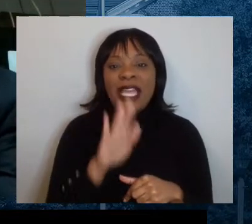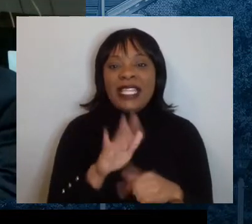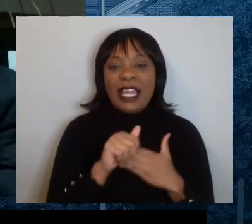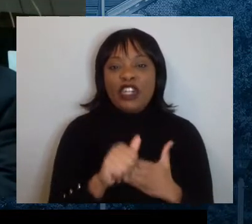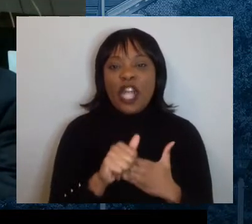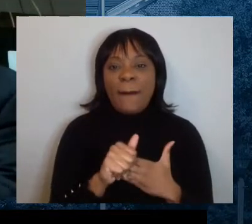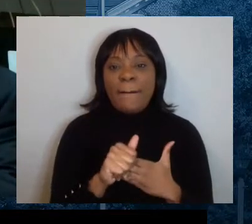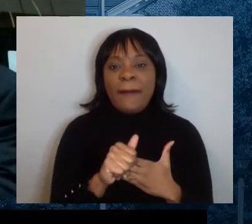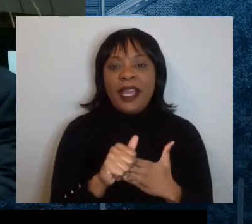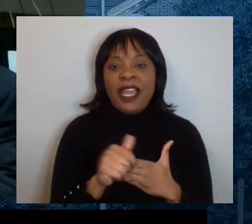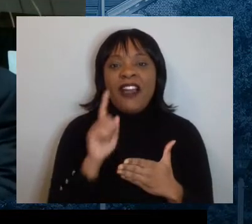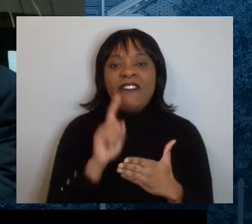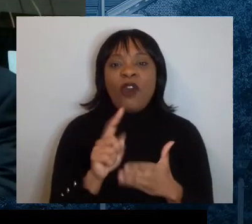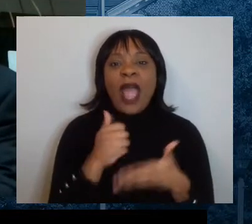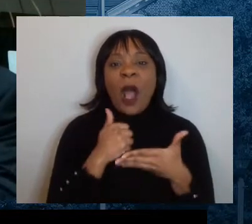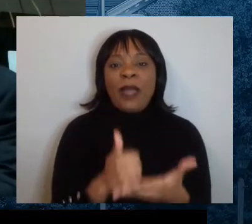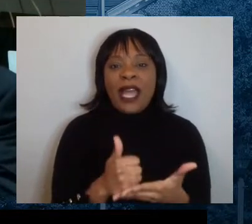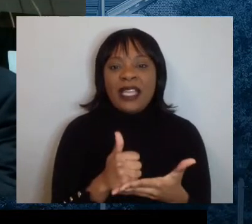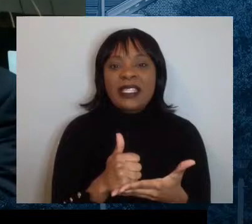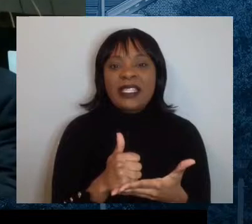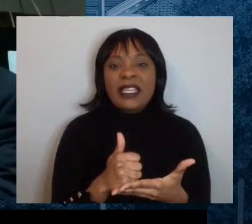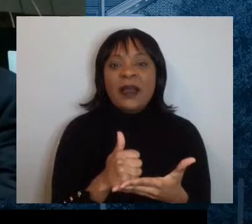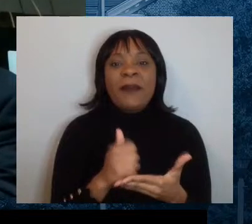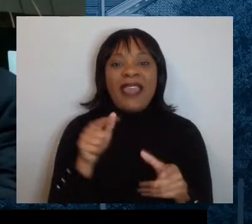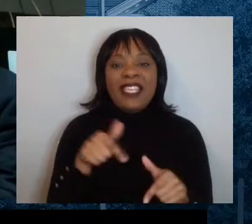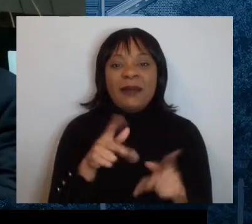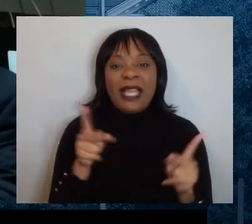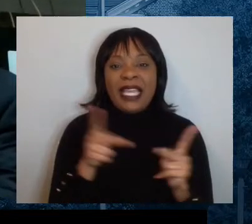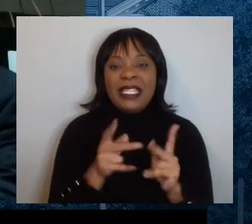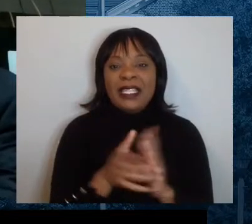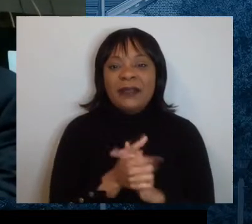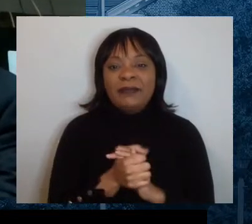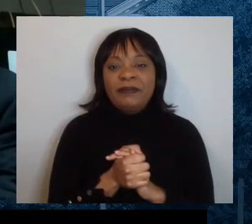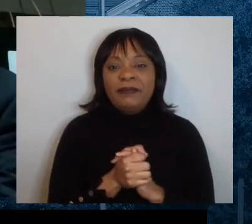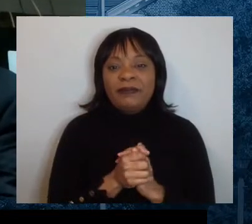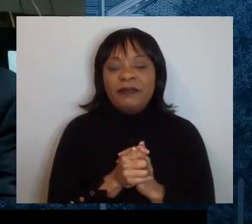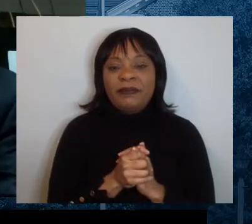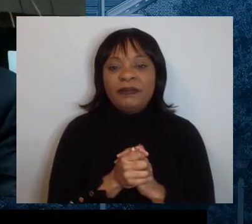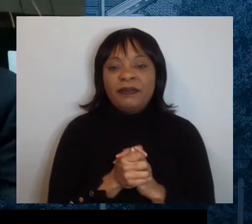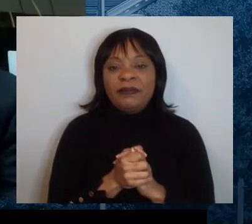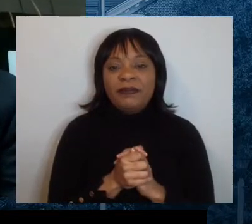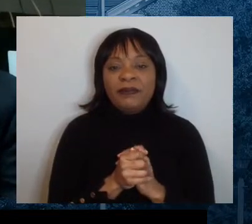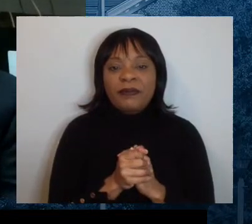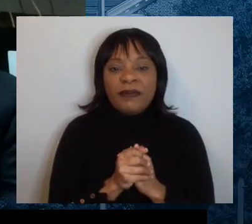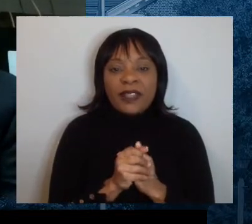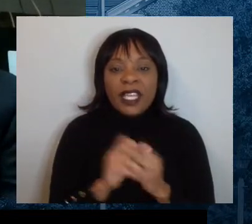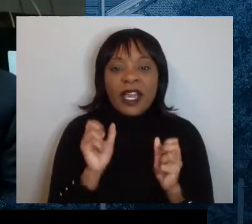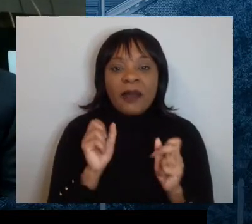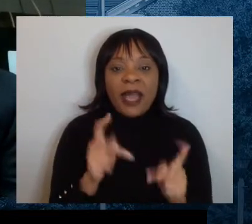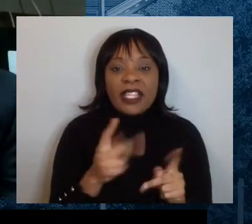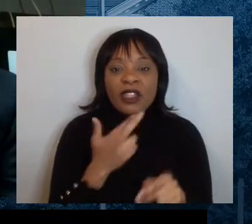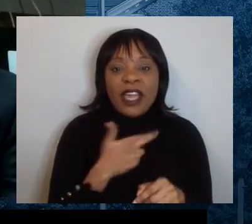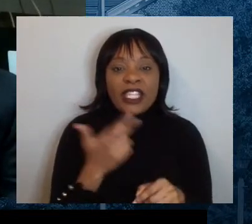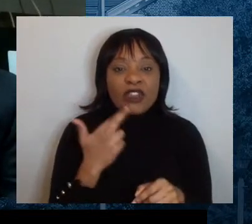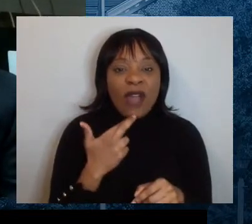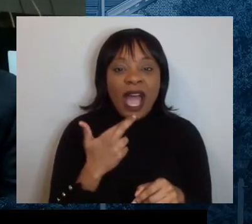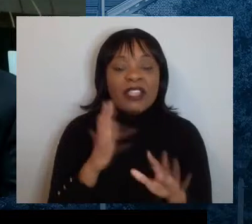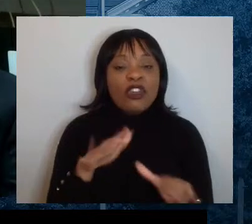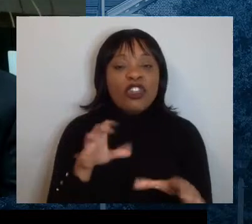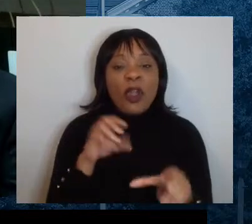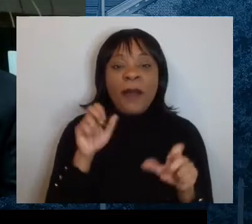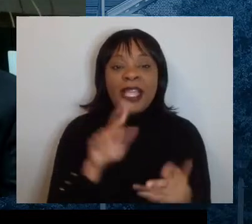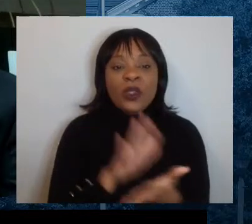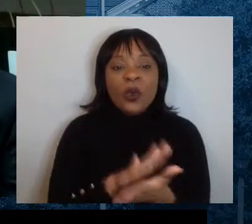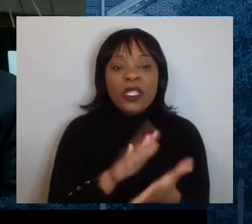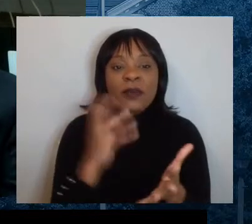for getting us to this place. People are back in restaurants, kids are in schools. This is a beautiful day, and we are